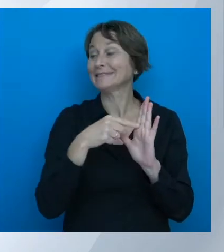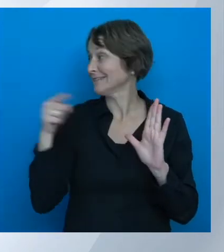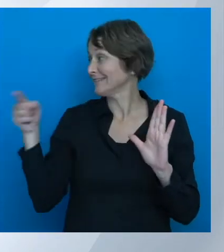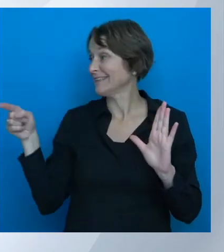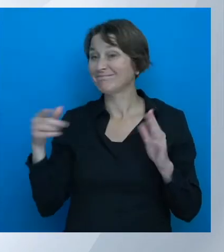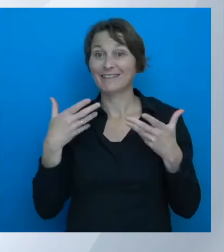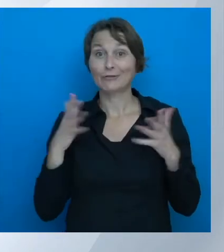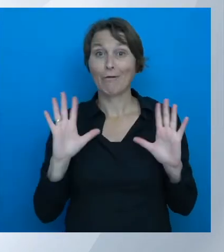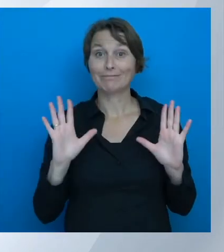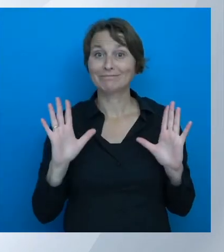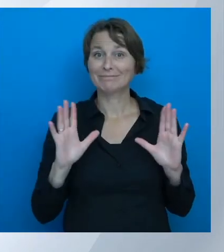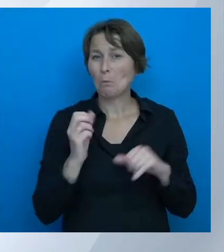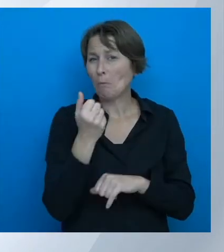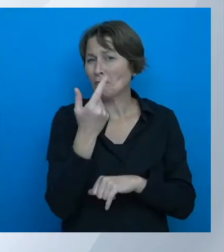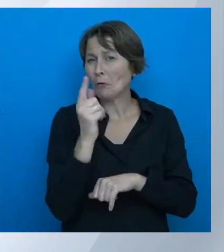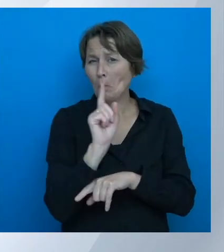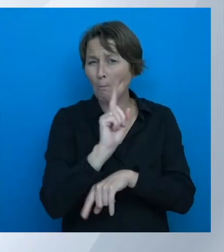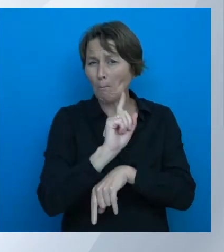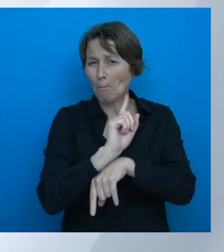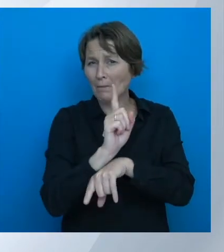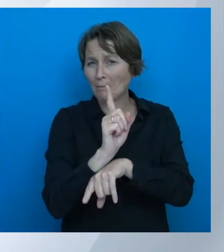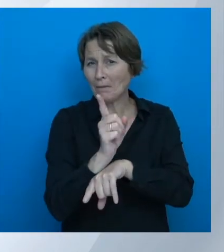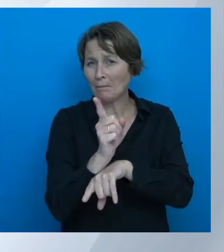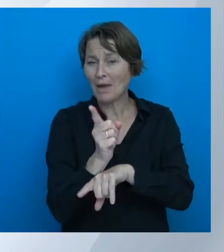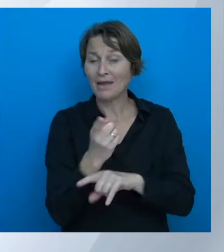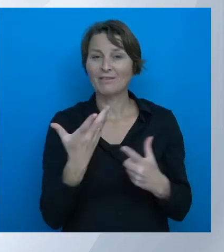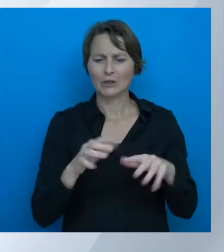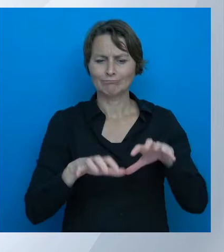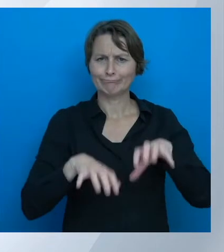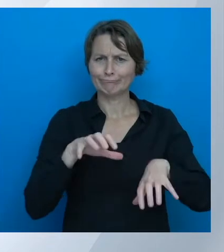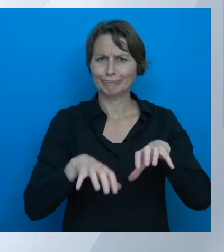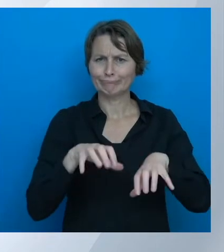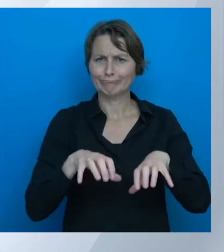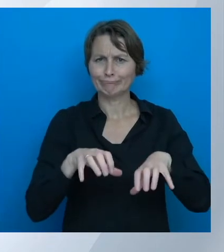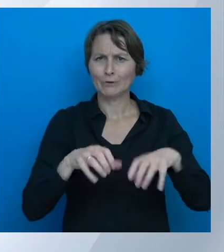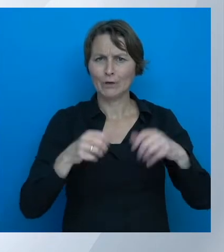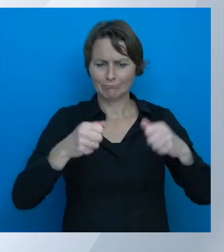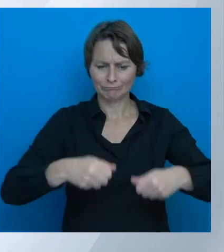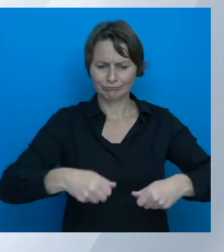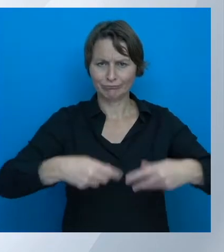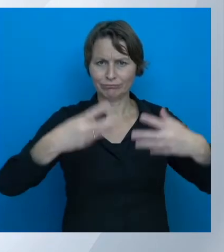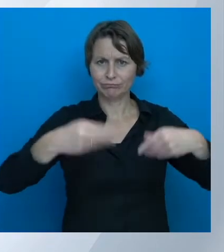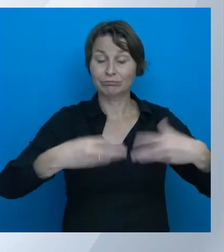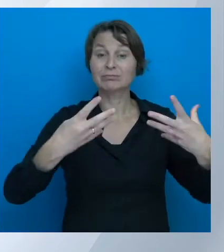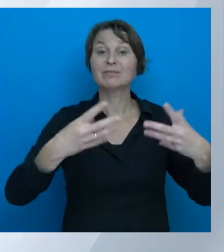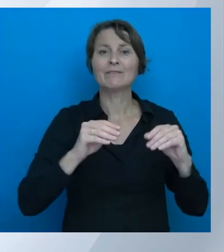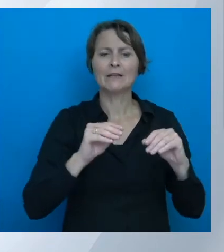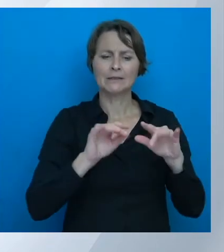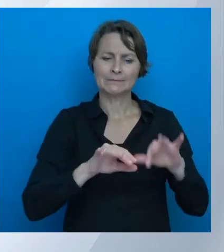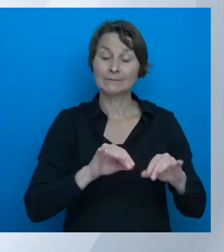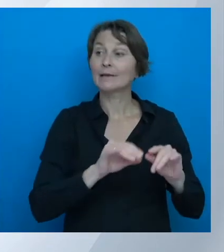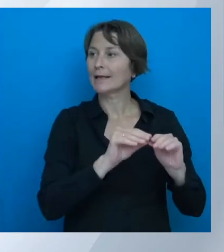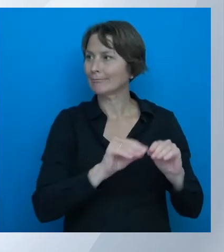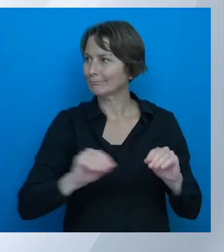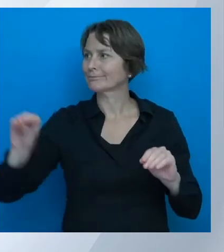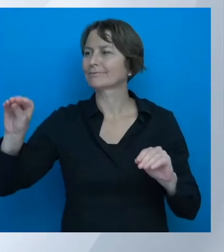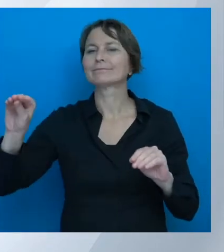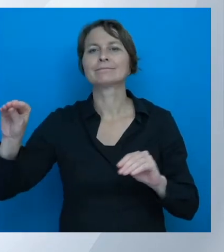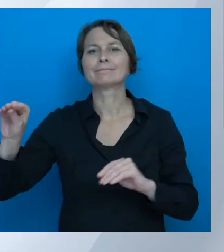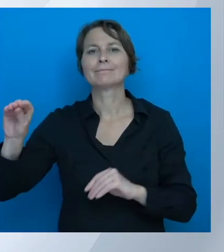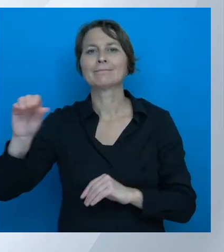we've just written something that can send our data up to Azure and store it for us. Now this is